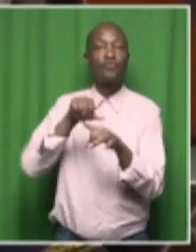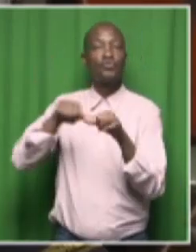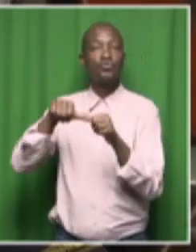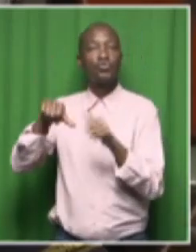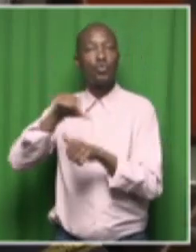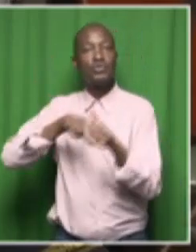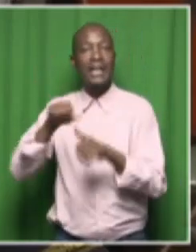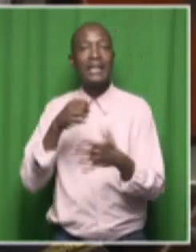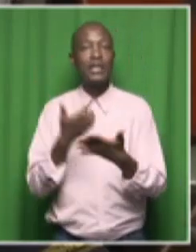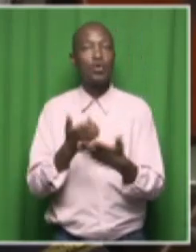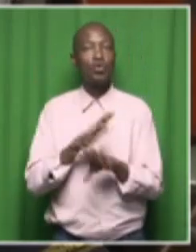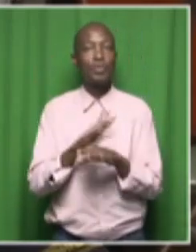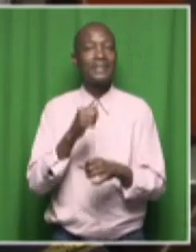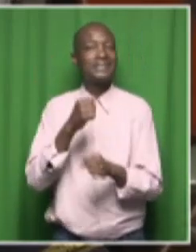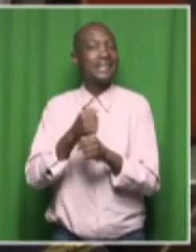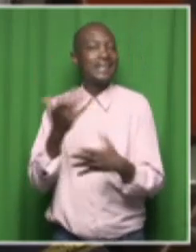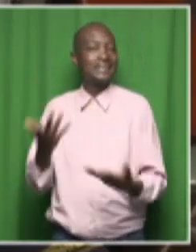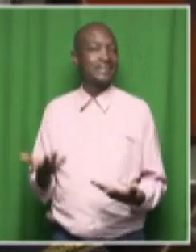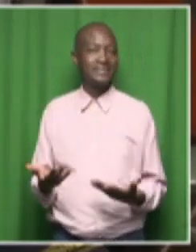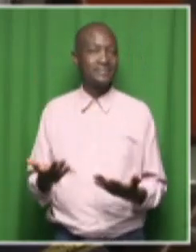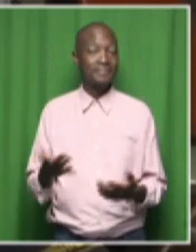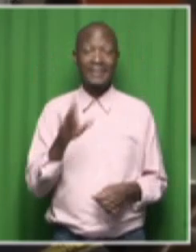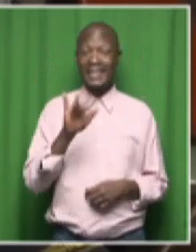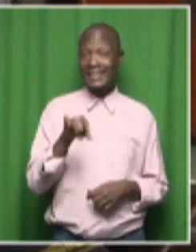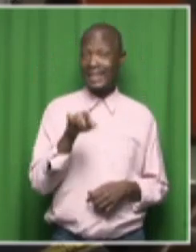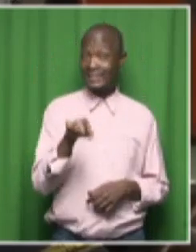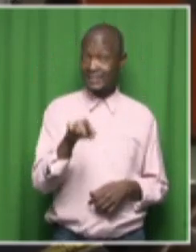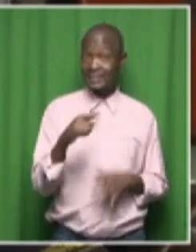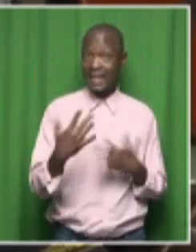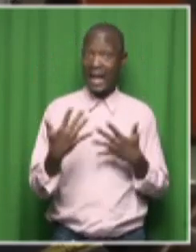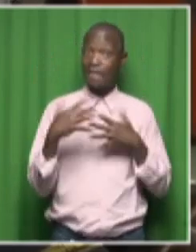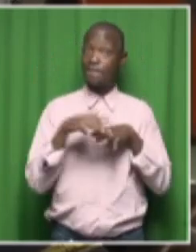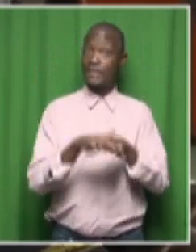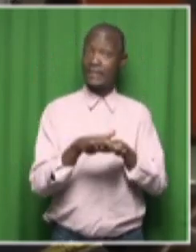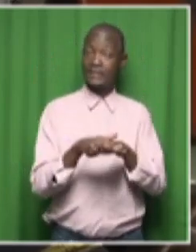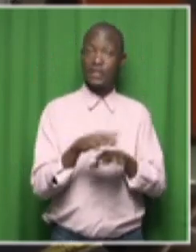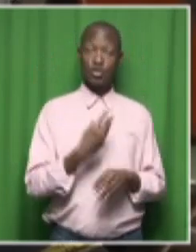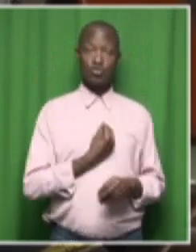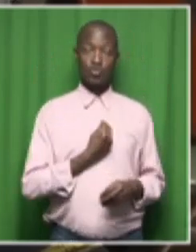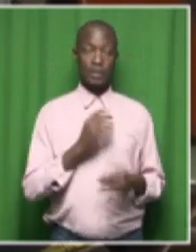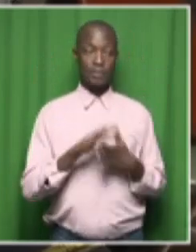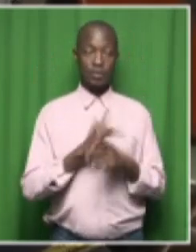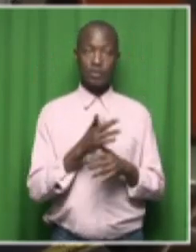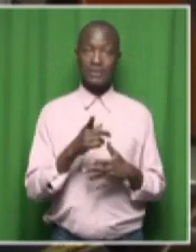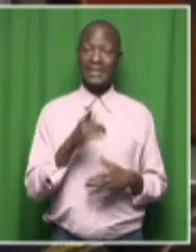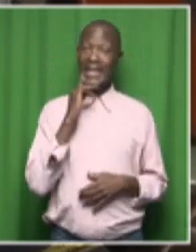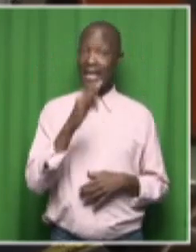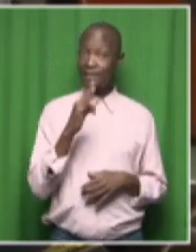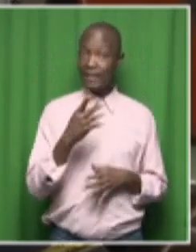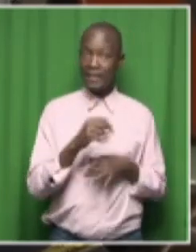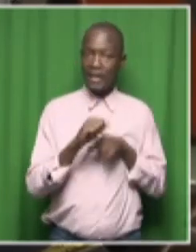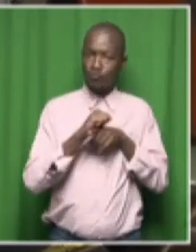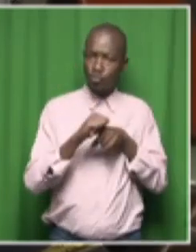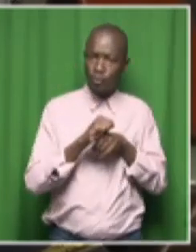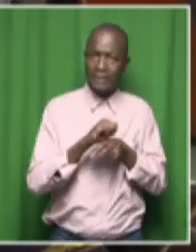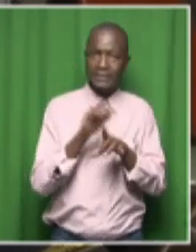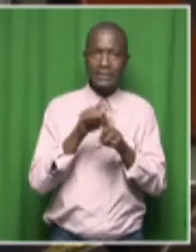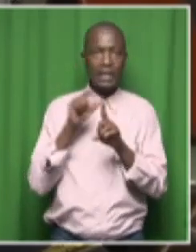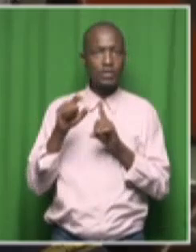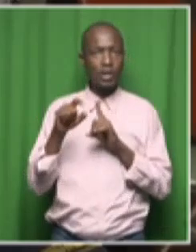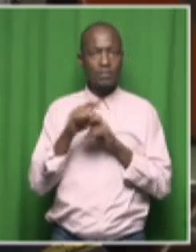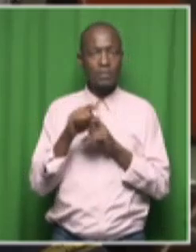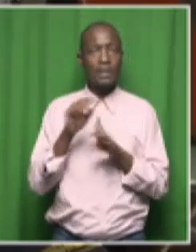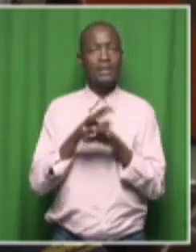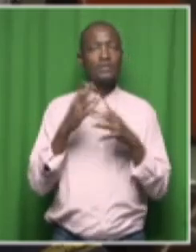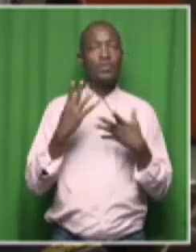socio-economic status. That affects youth, because when they will have to practice culture, they